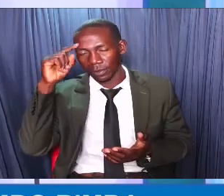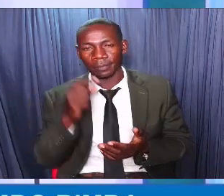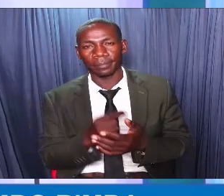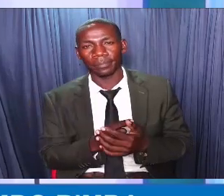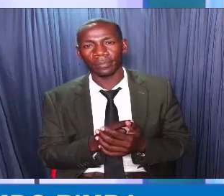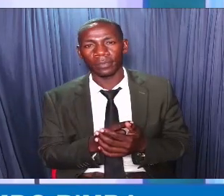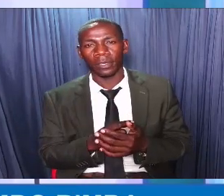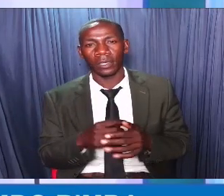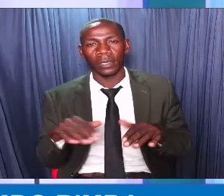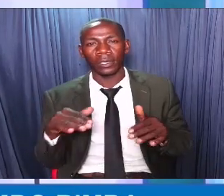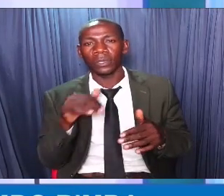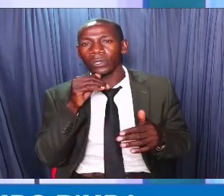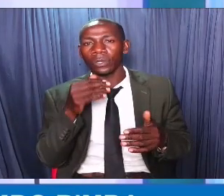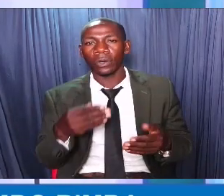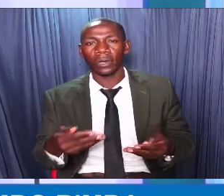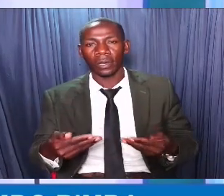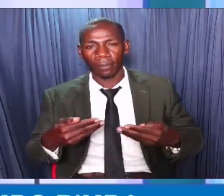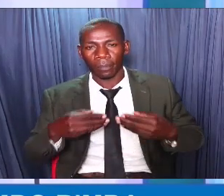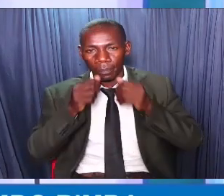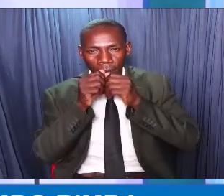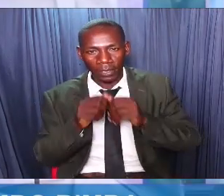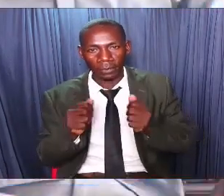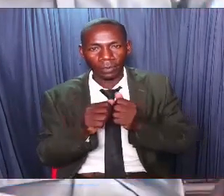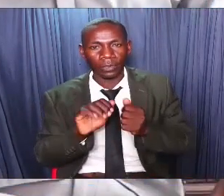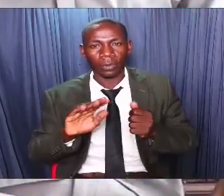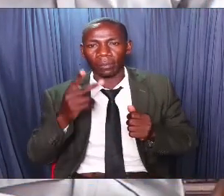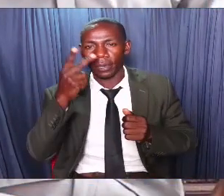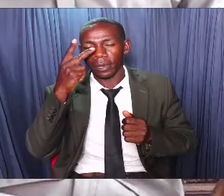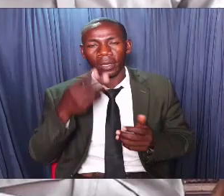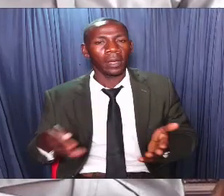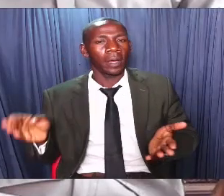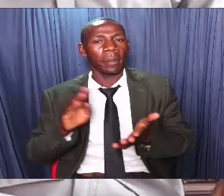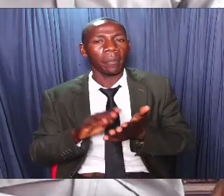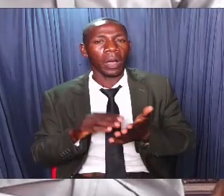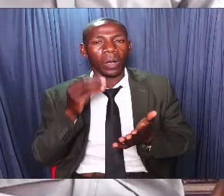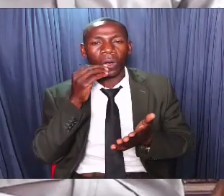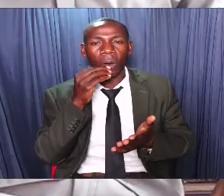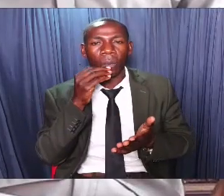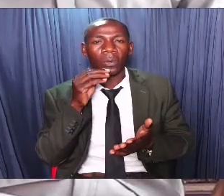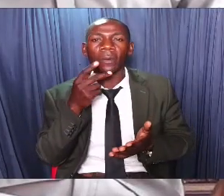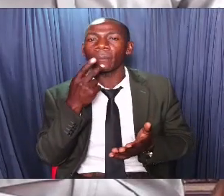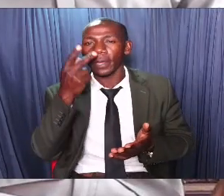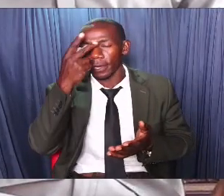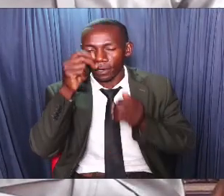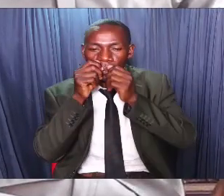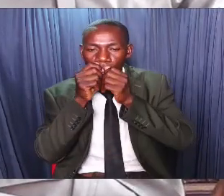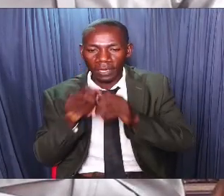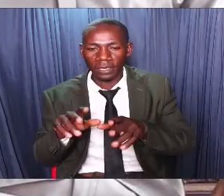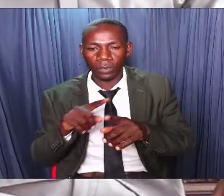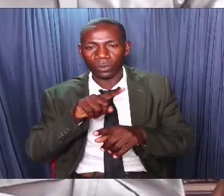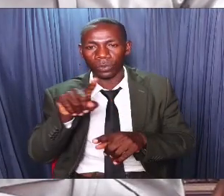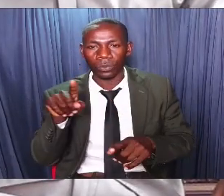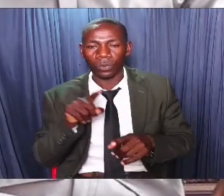because hamkupata baraka za wazazi. You are never blessed by your parents. Sasa muende nyumbani mkatemewe mate na wazazi wenu. So go home and be blessed by your